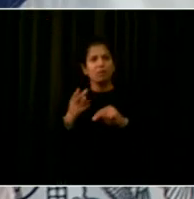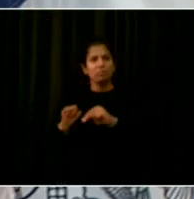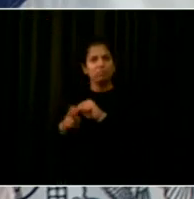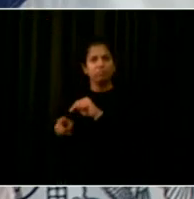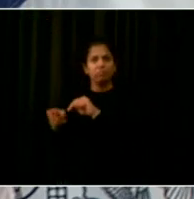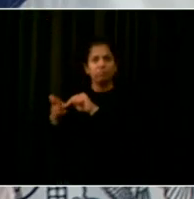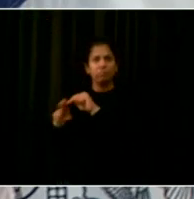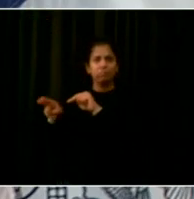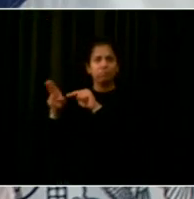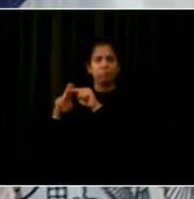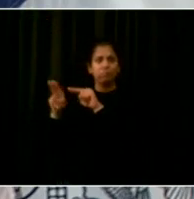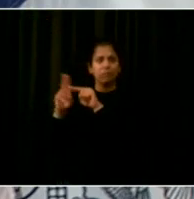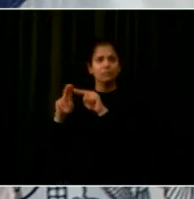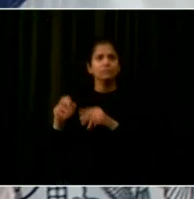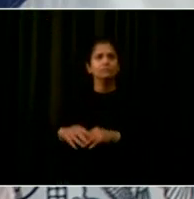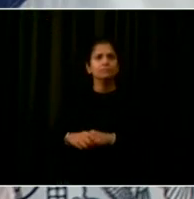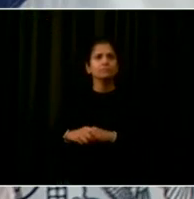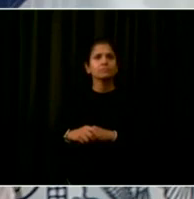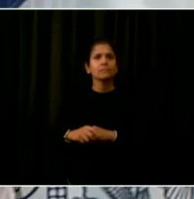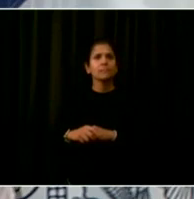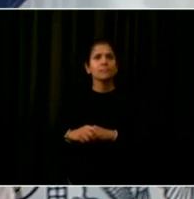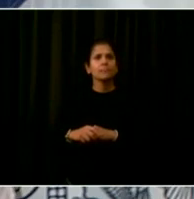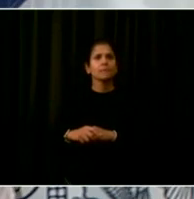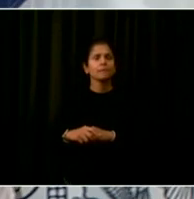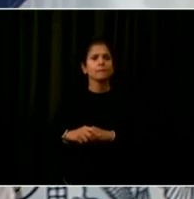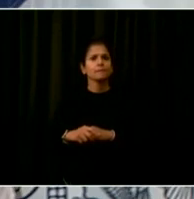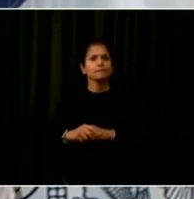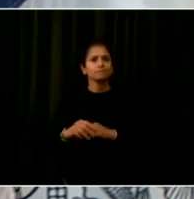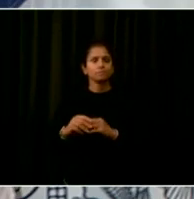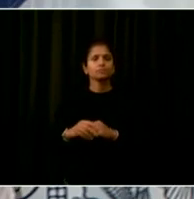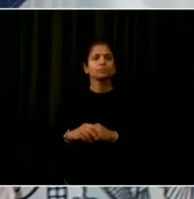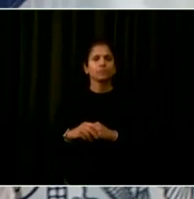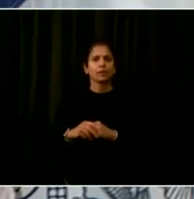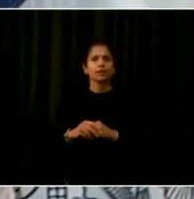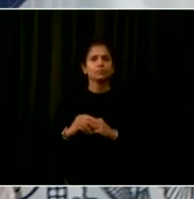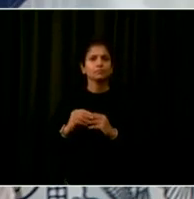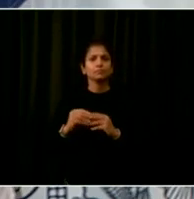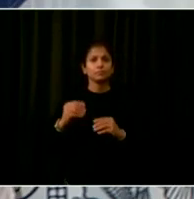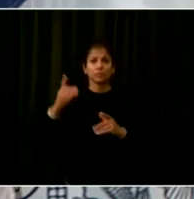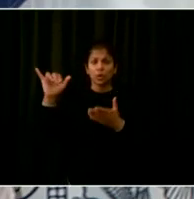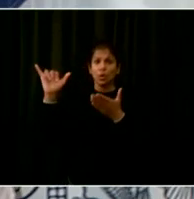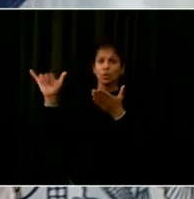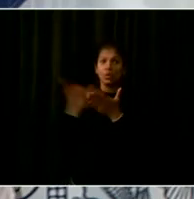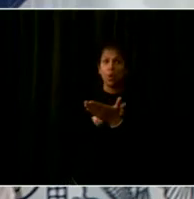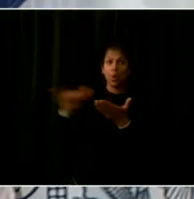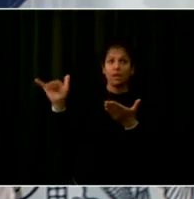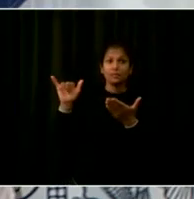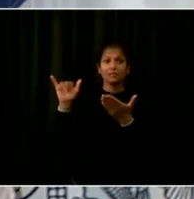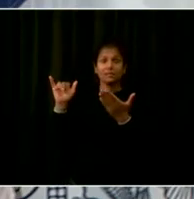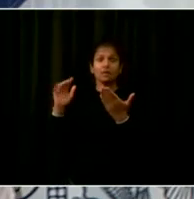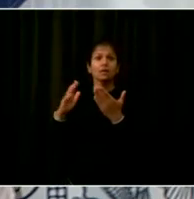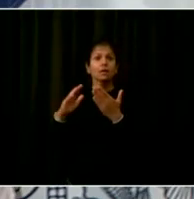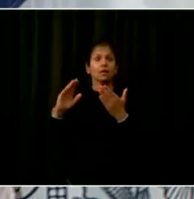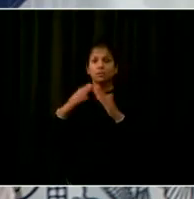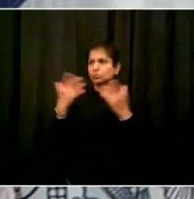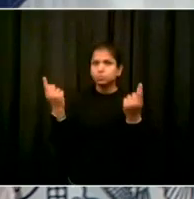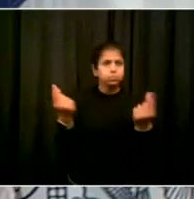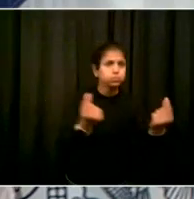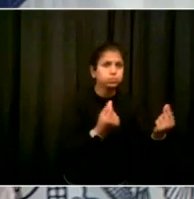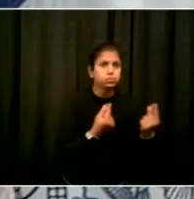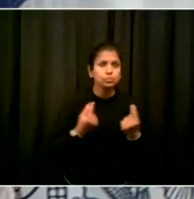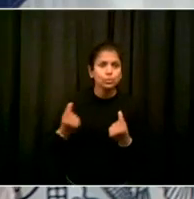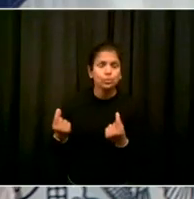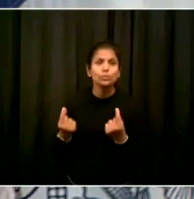play. And the fact is, it comes down to the people of this city each and every time to step up, and people have done it